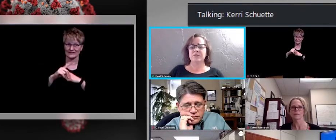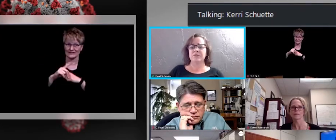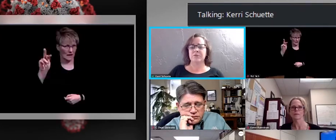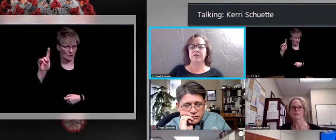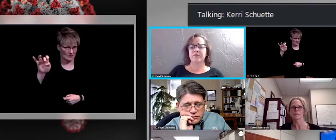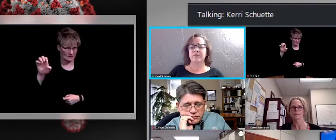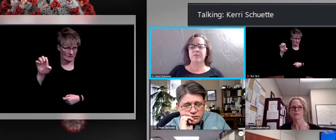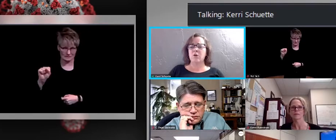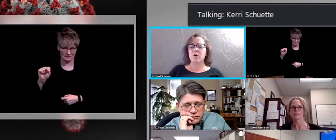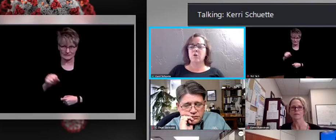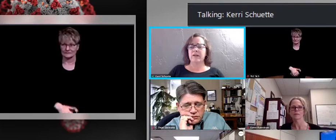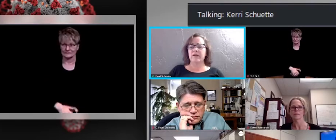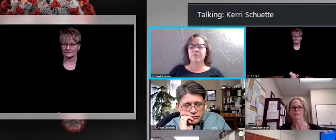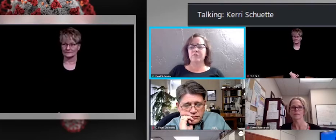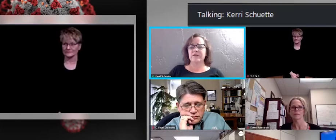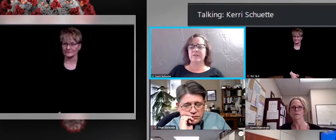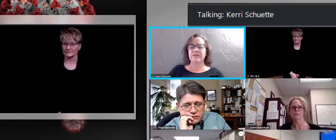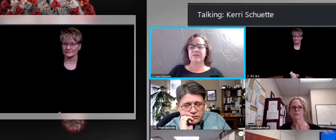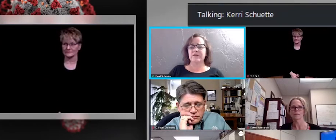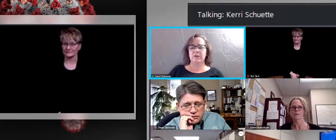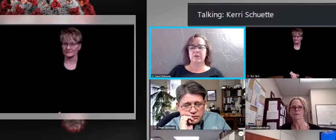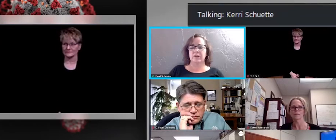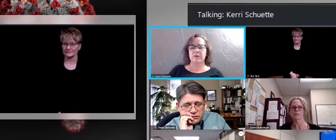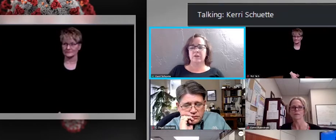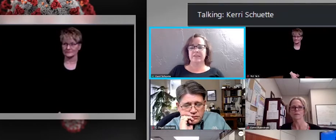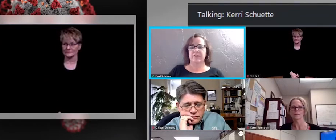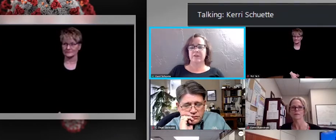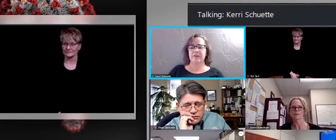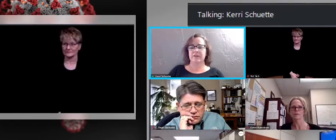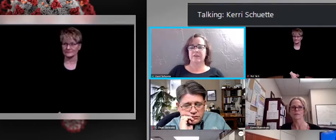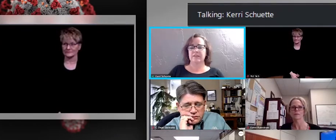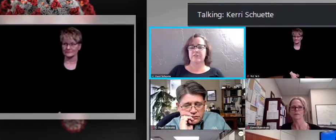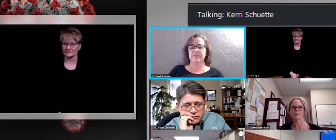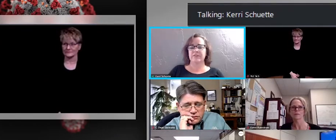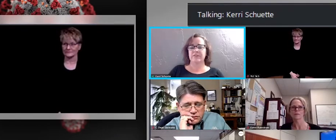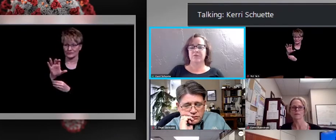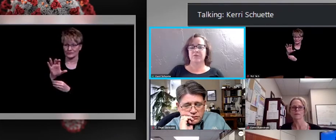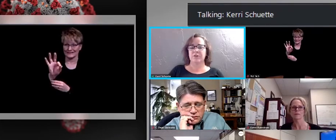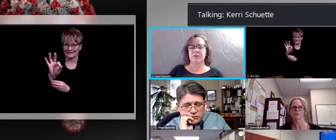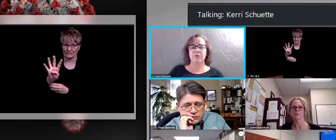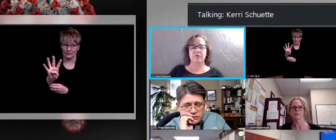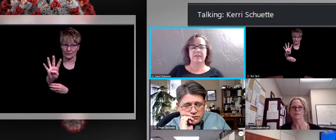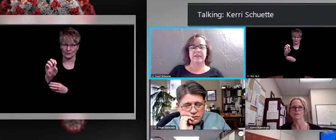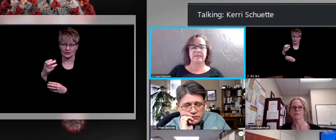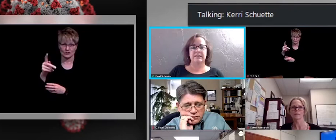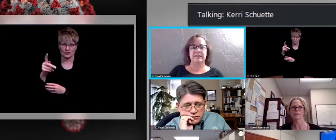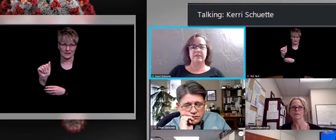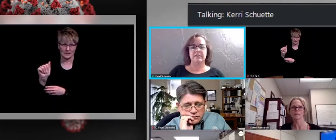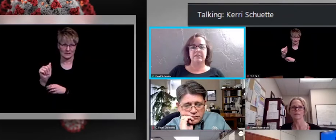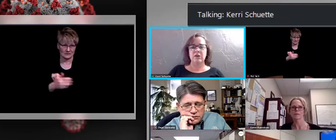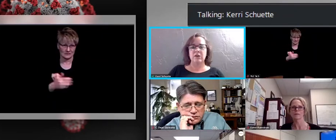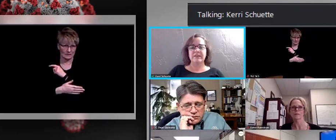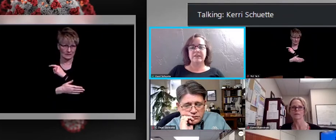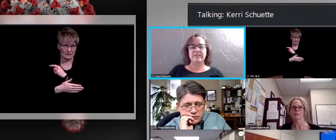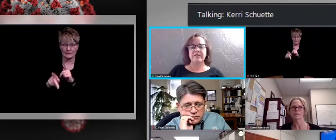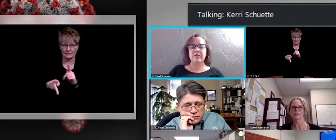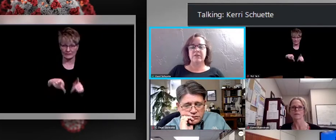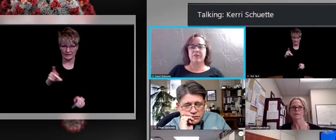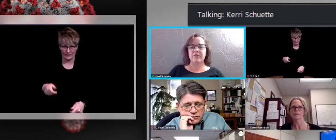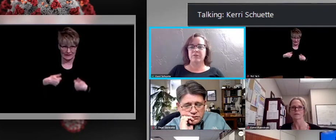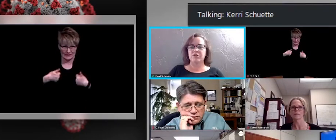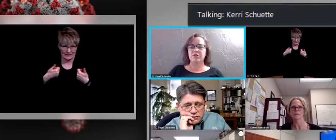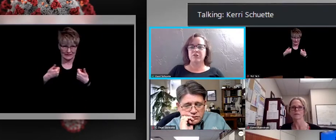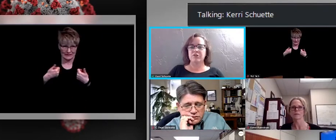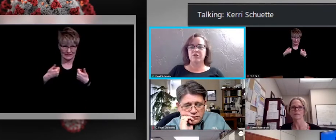had a total of 194 Shasta County residents who have died from COVID-19. With us today, we